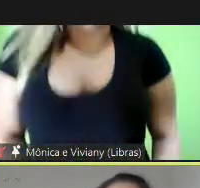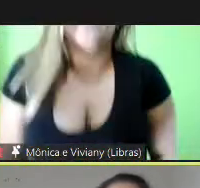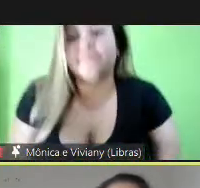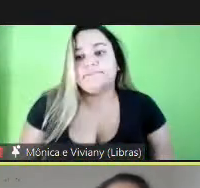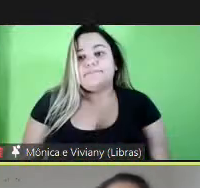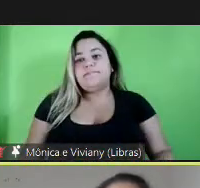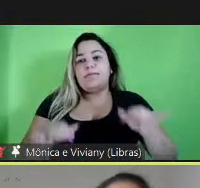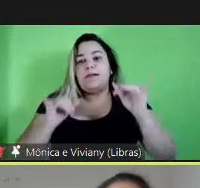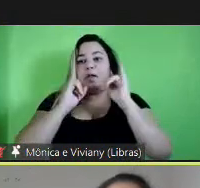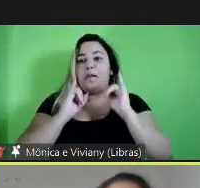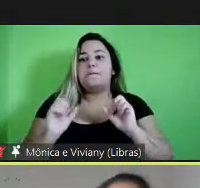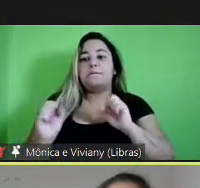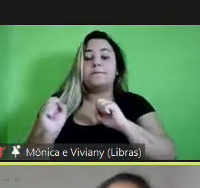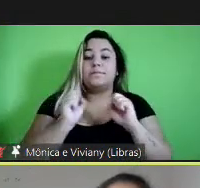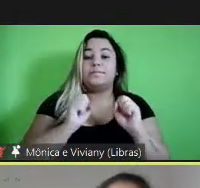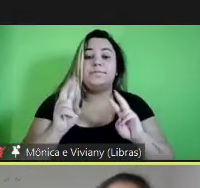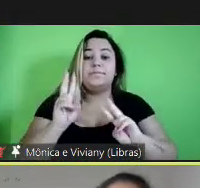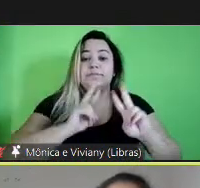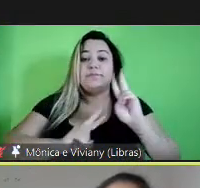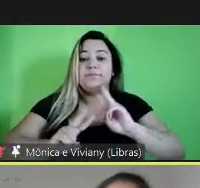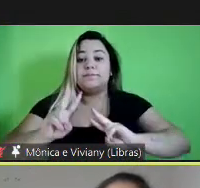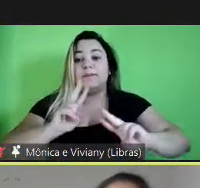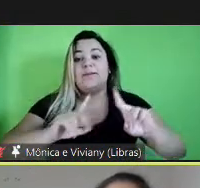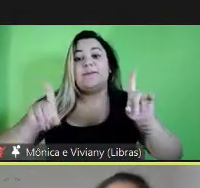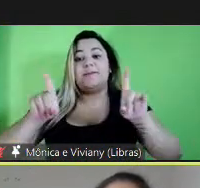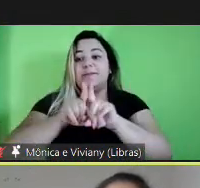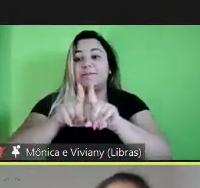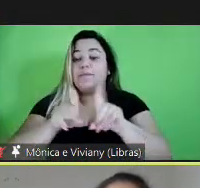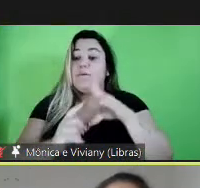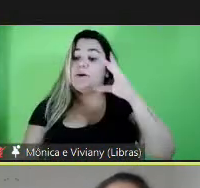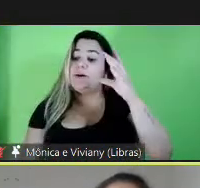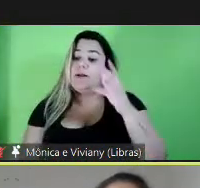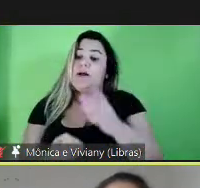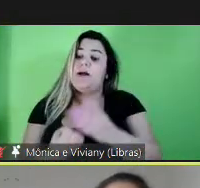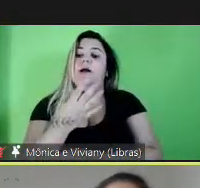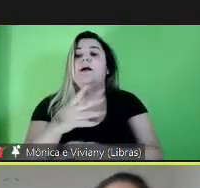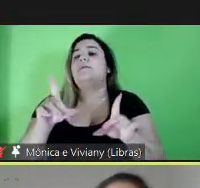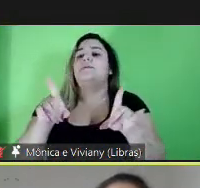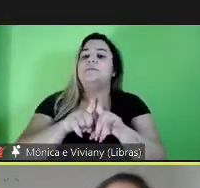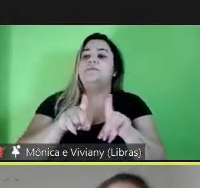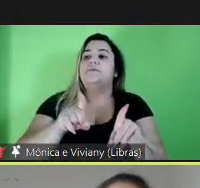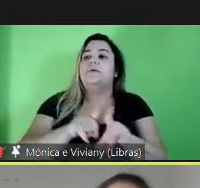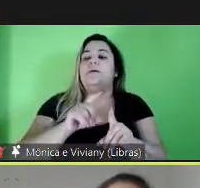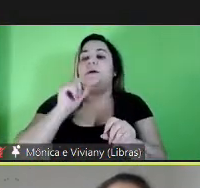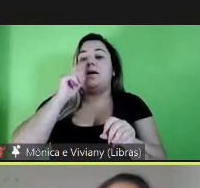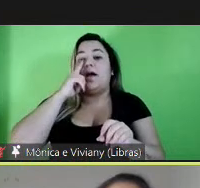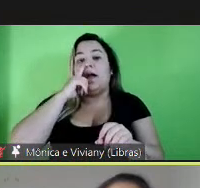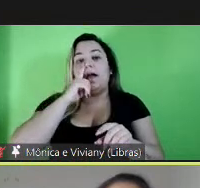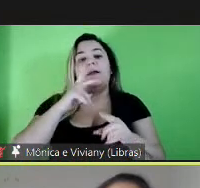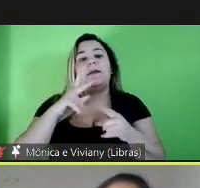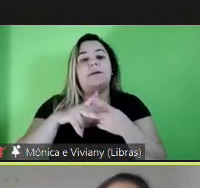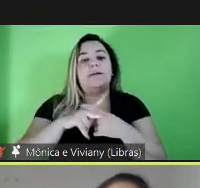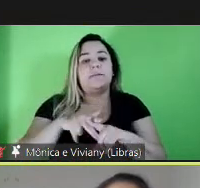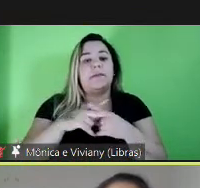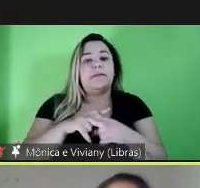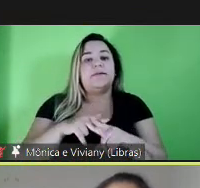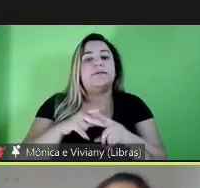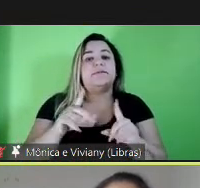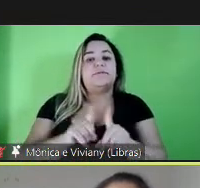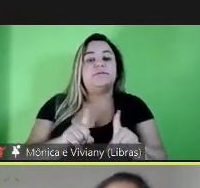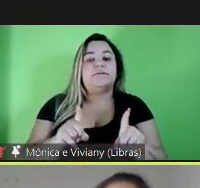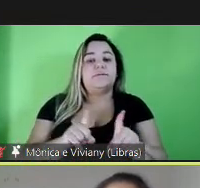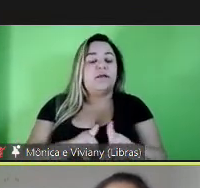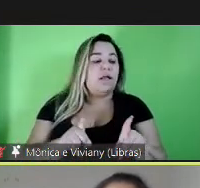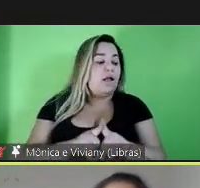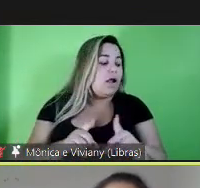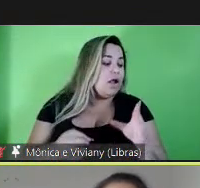Here in this image, you can see the map that we created with this tool, which is a